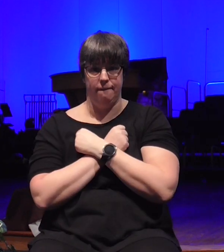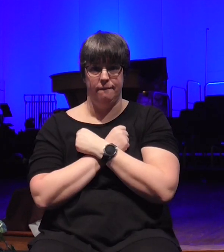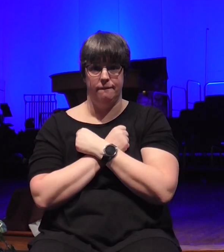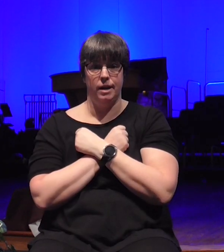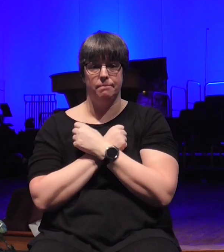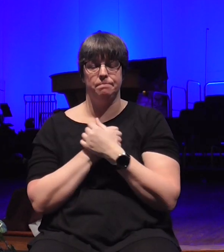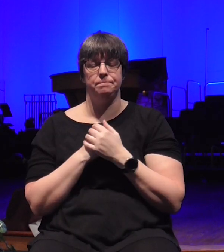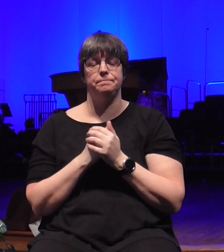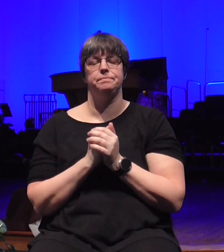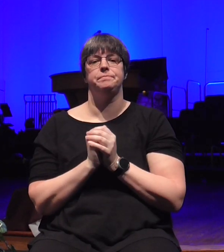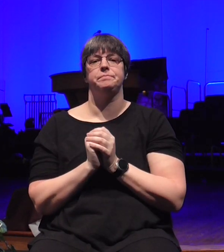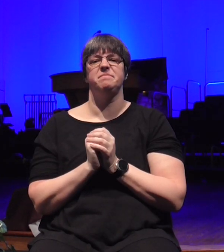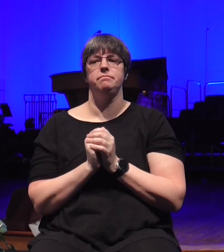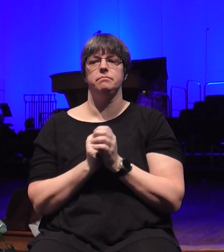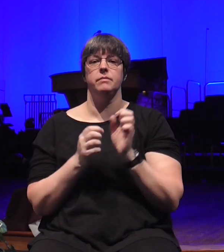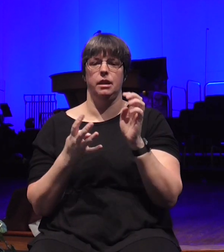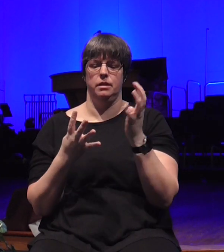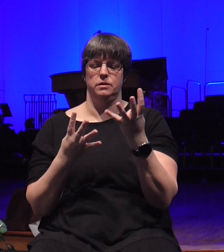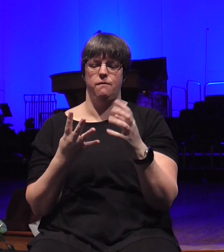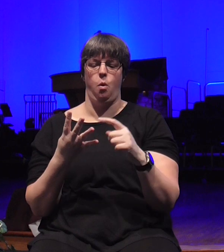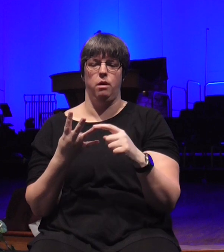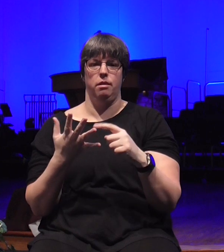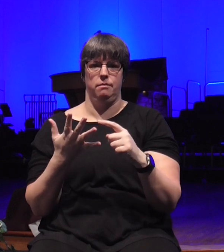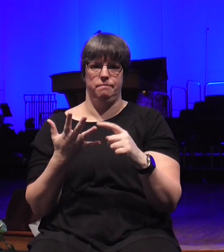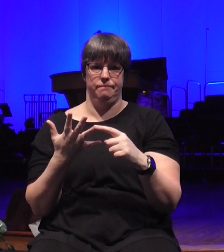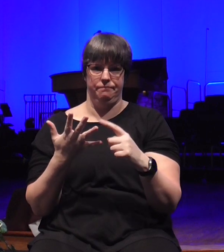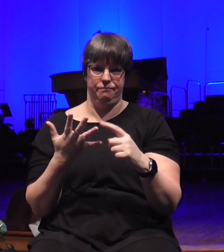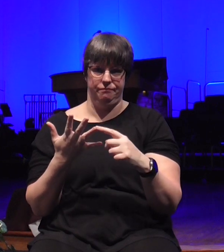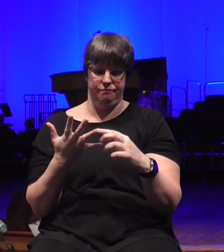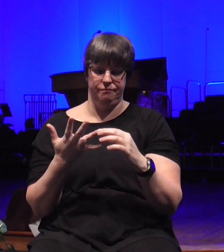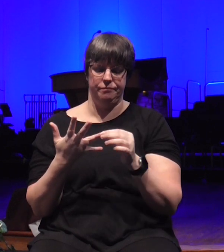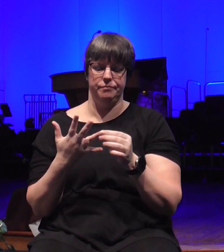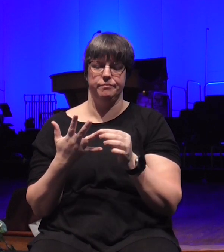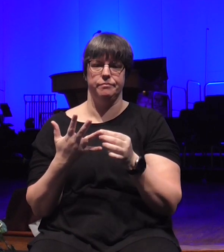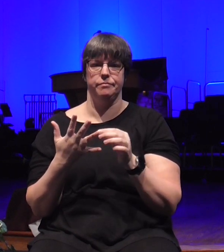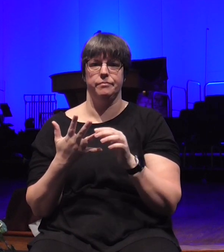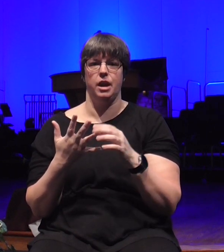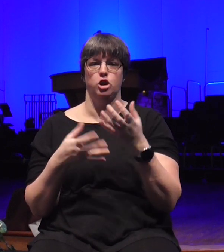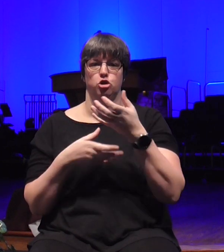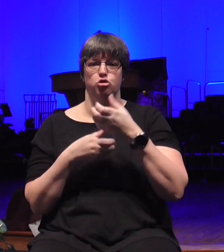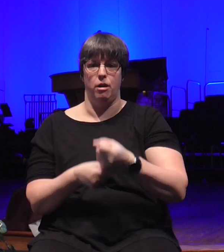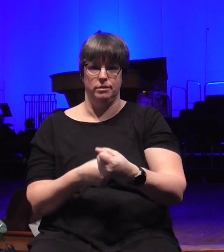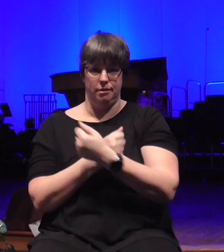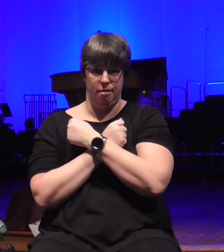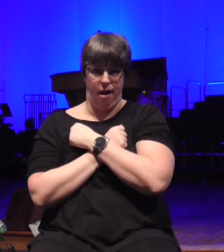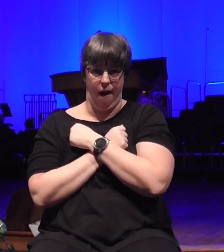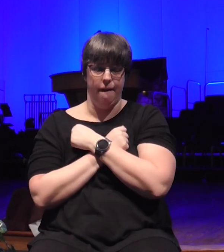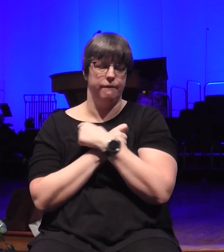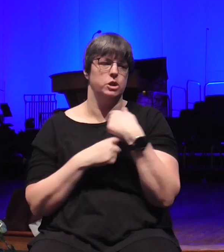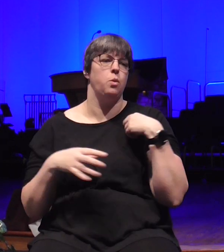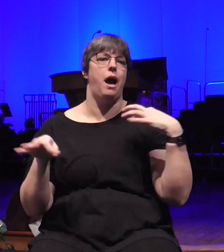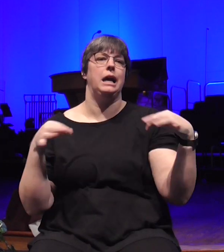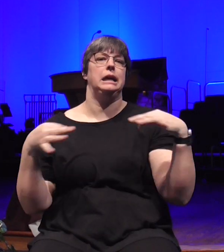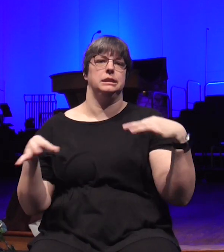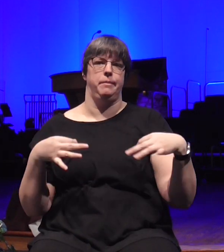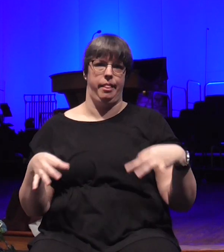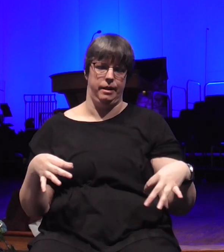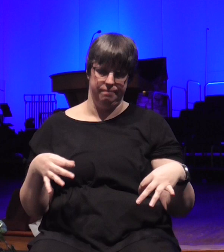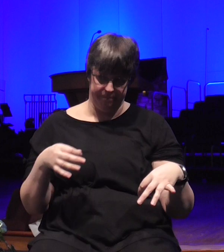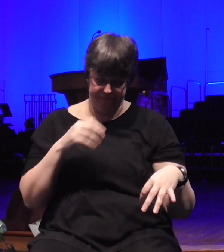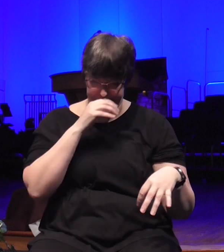love. That's the fourth guidepost for a great life. I would explain that